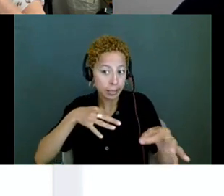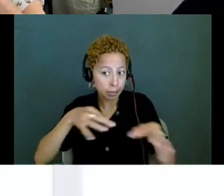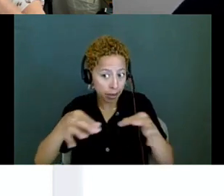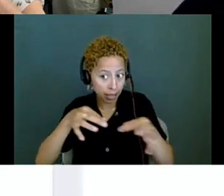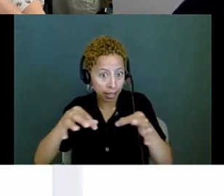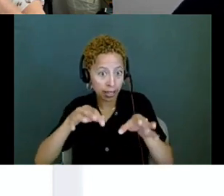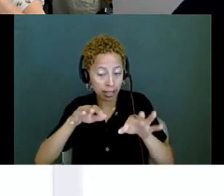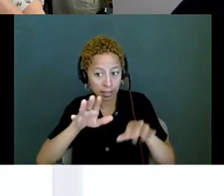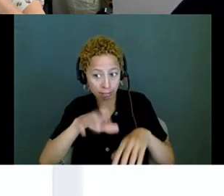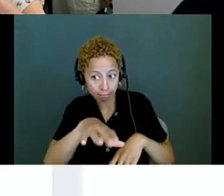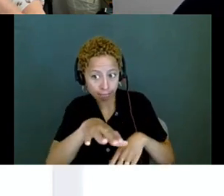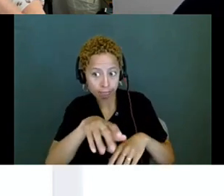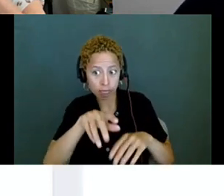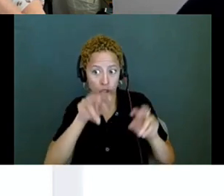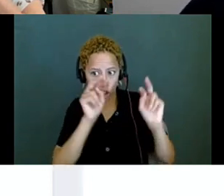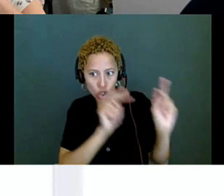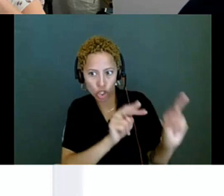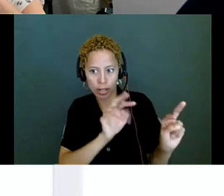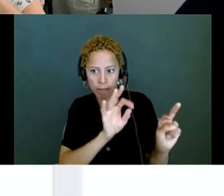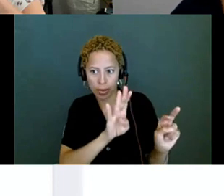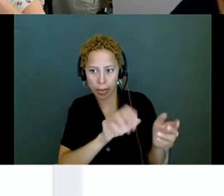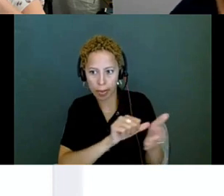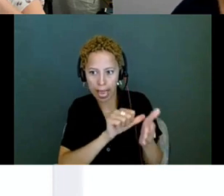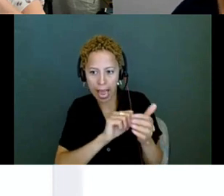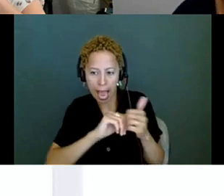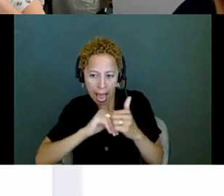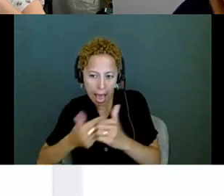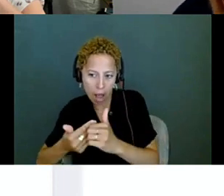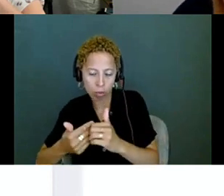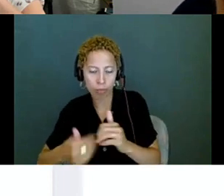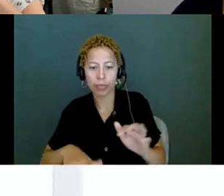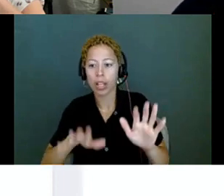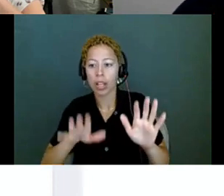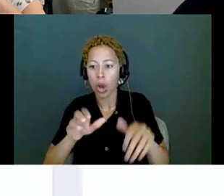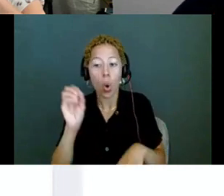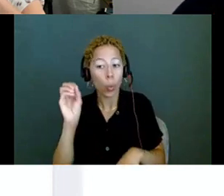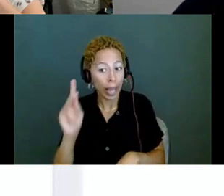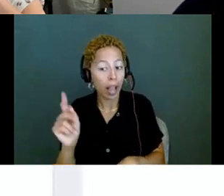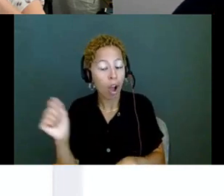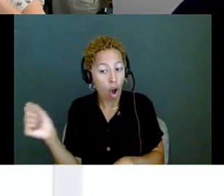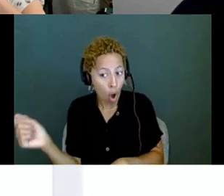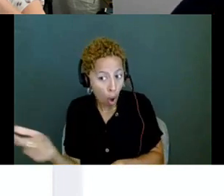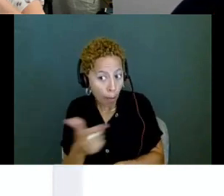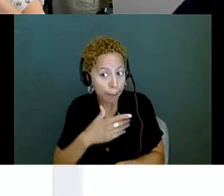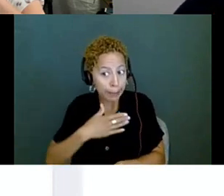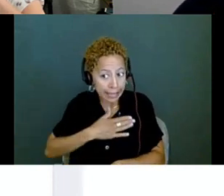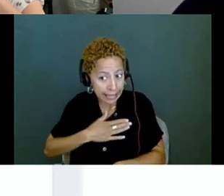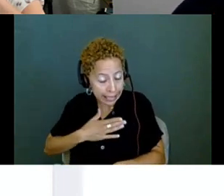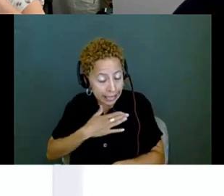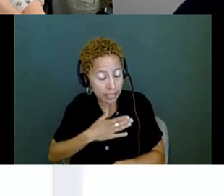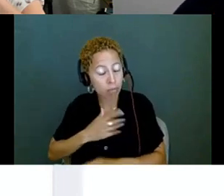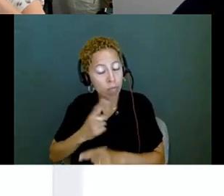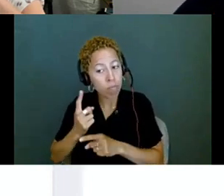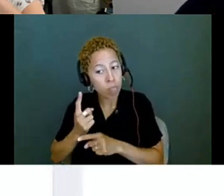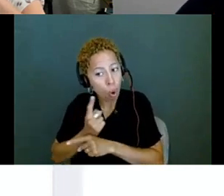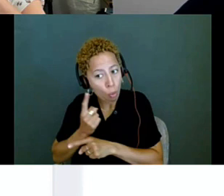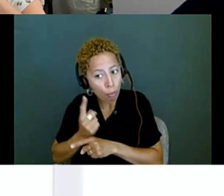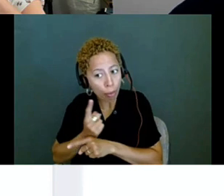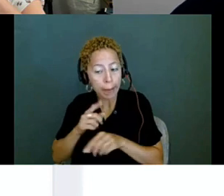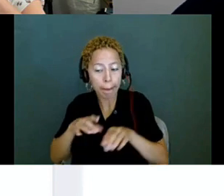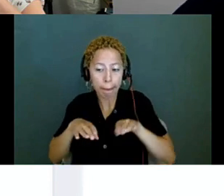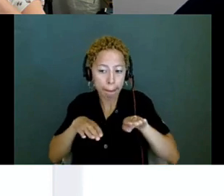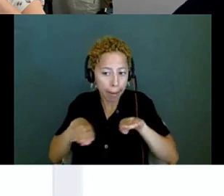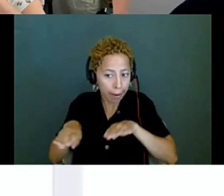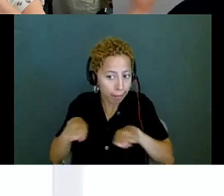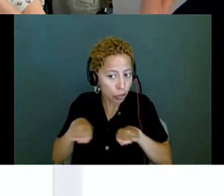the Facebook page. I'll tell them, all right, everybody behave like adults, so we're in a